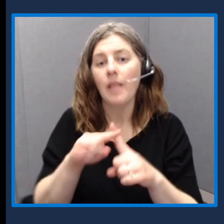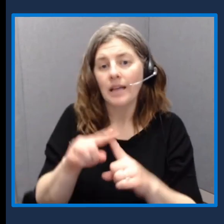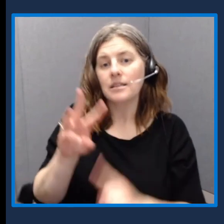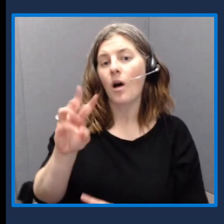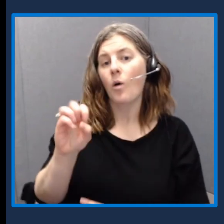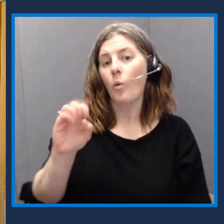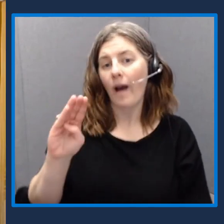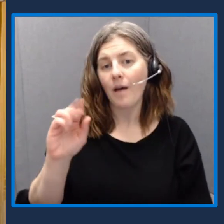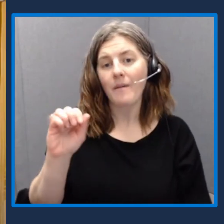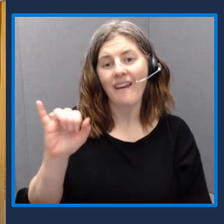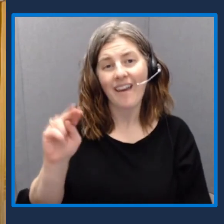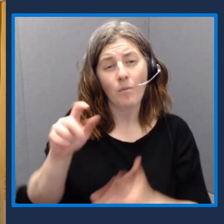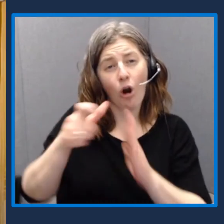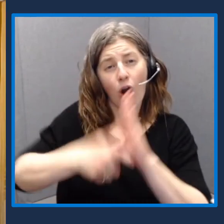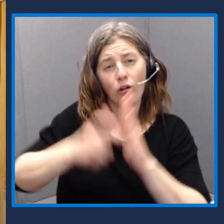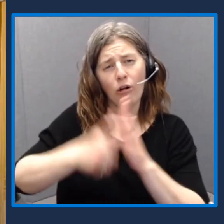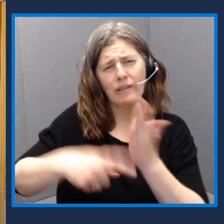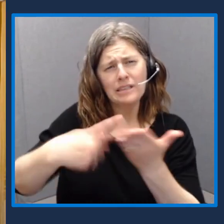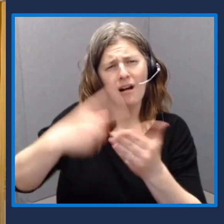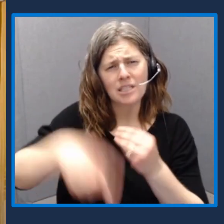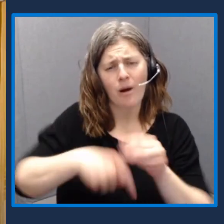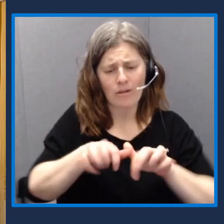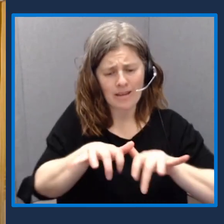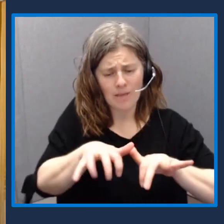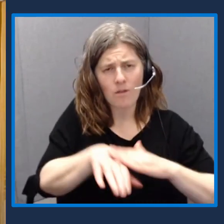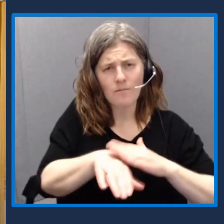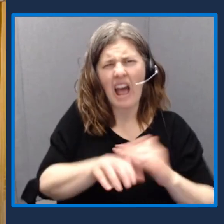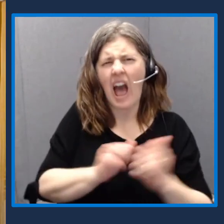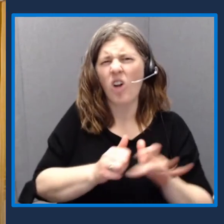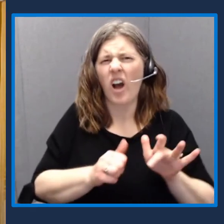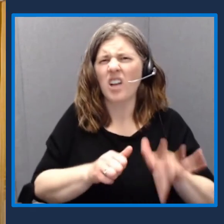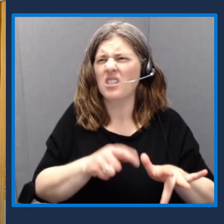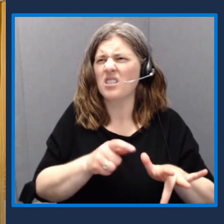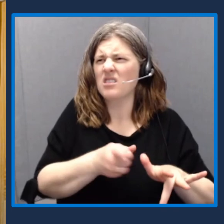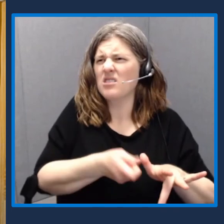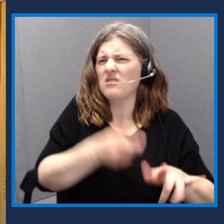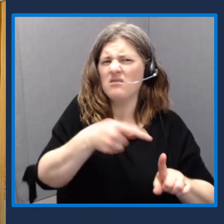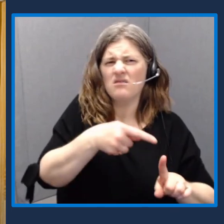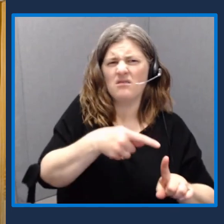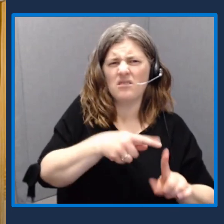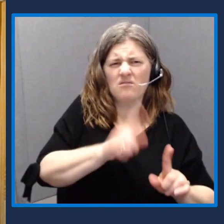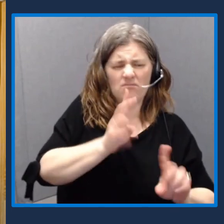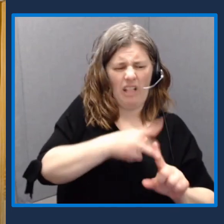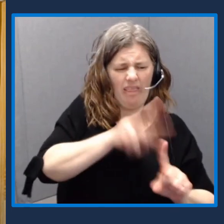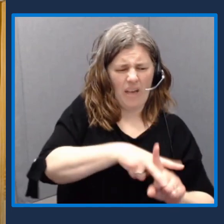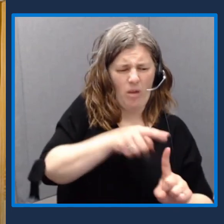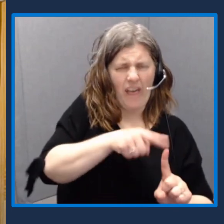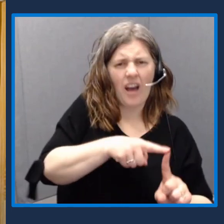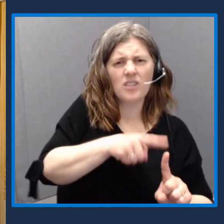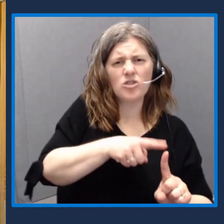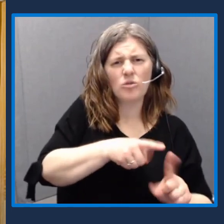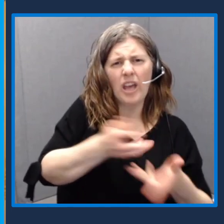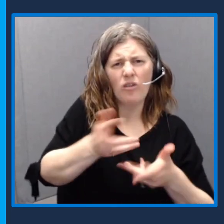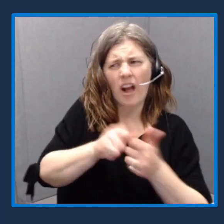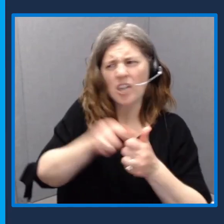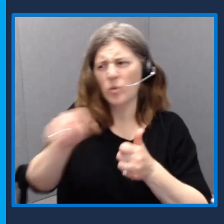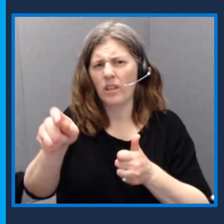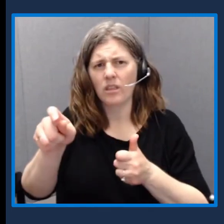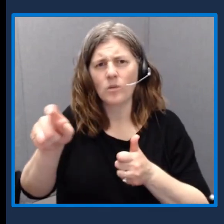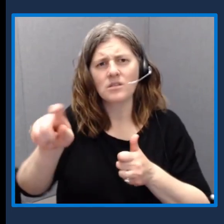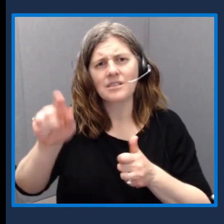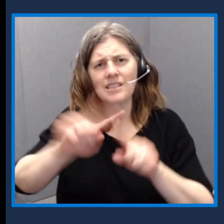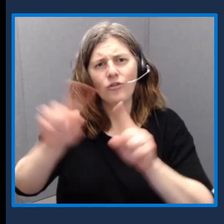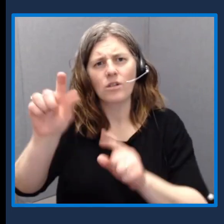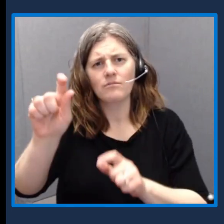covers keyboard accessibility, like how do I trigger a button, or how am I supposed to interact with radio controls? Those are important to understand.